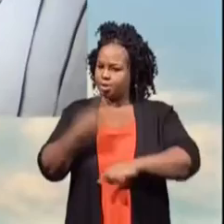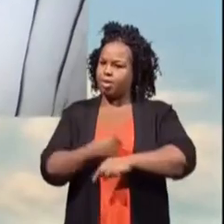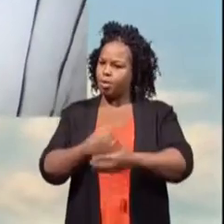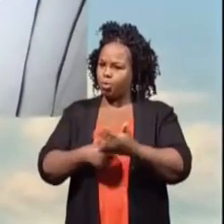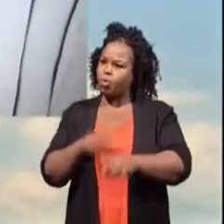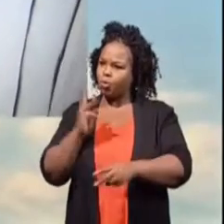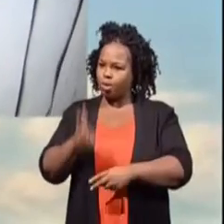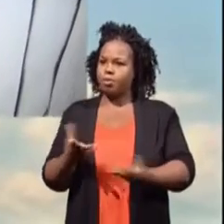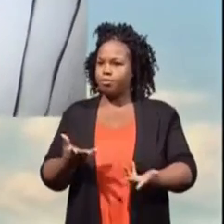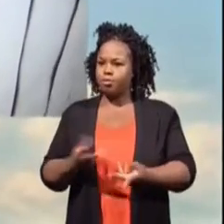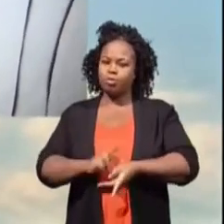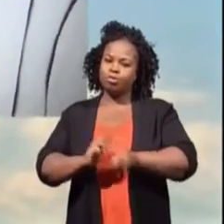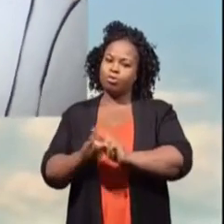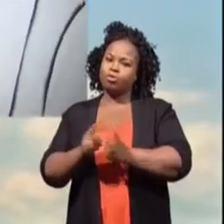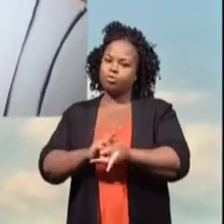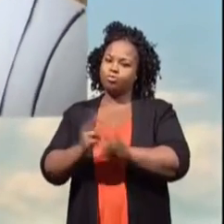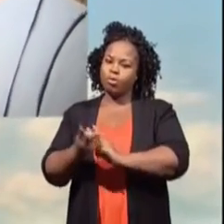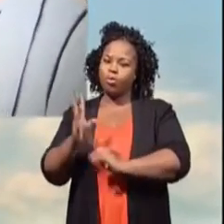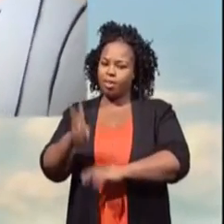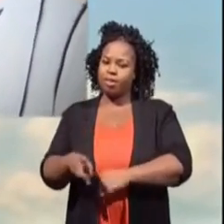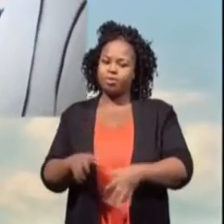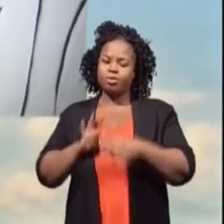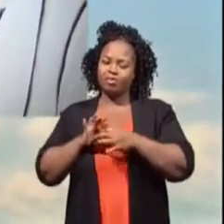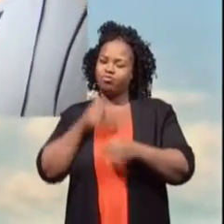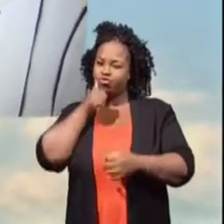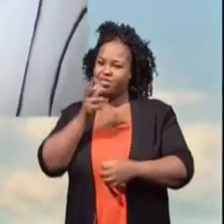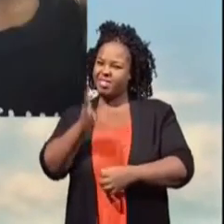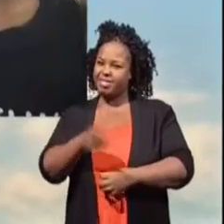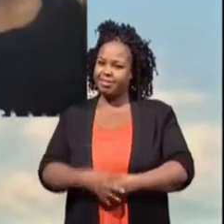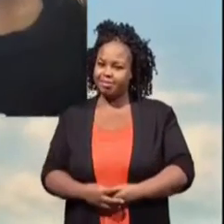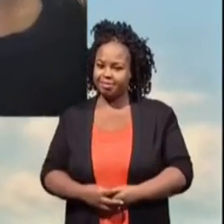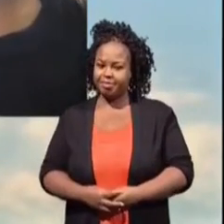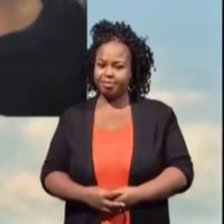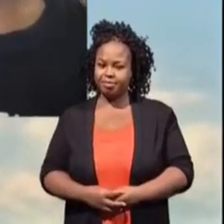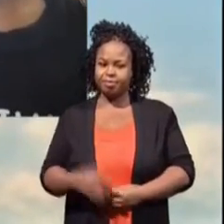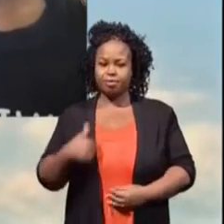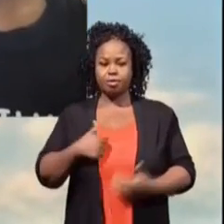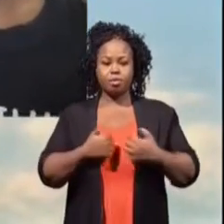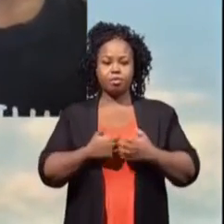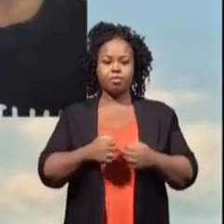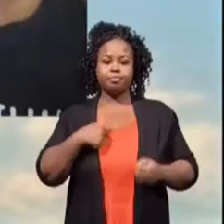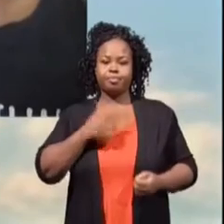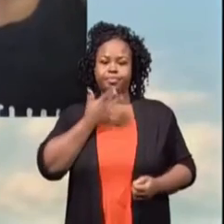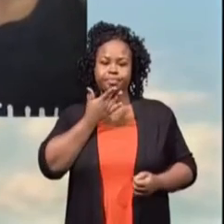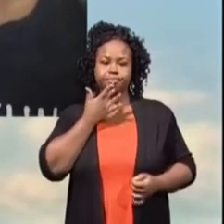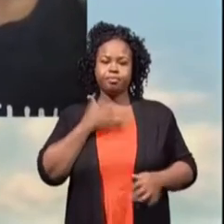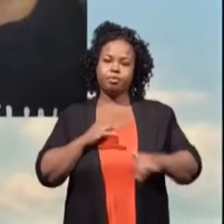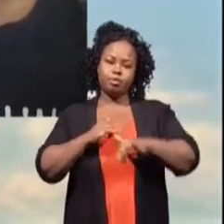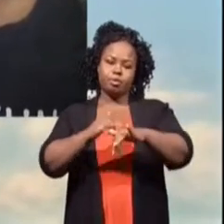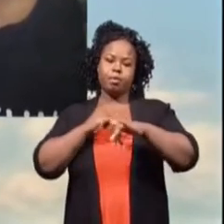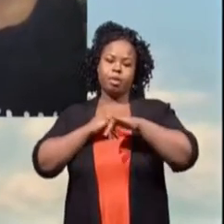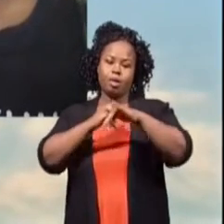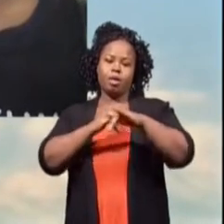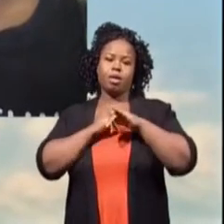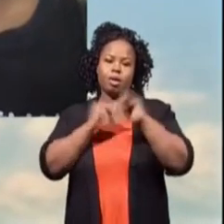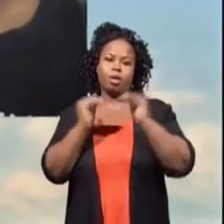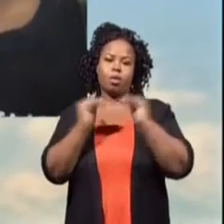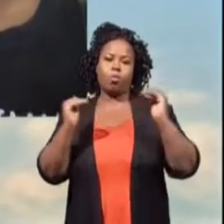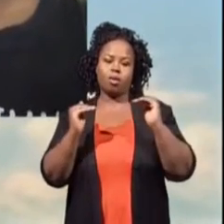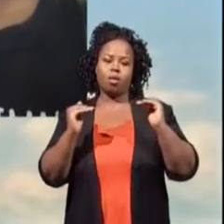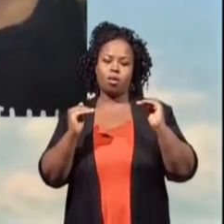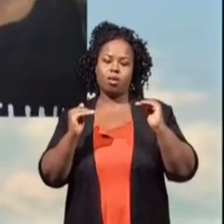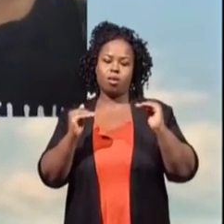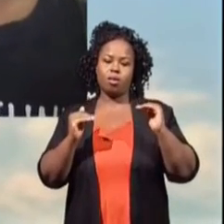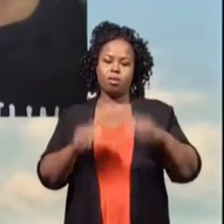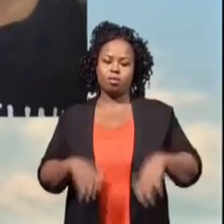Then, that day I'm going to so she's going to do that. So, relationship with my boyfriend, I'd prefer us to be equal and do things